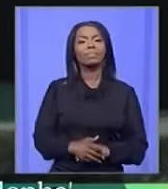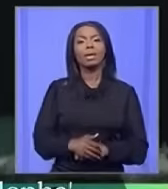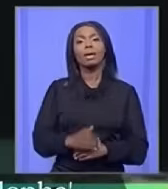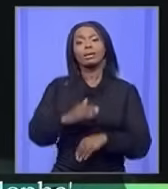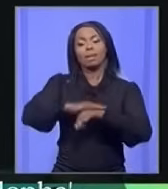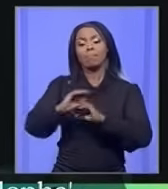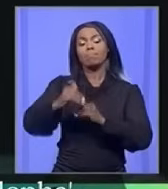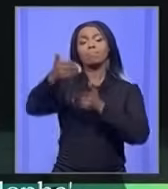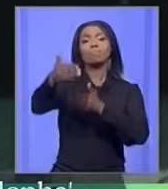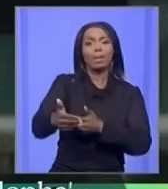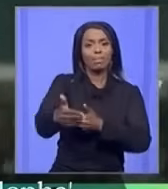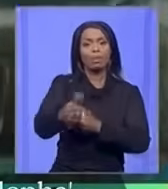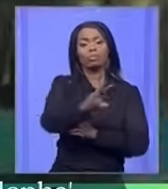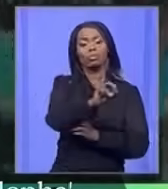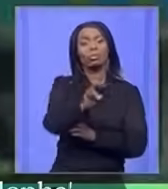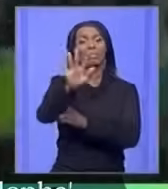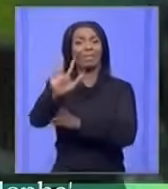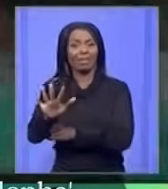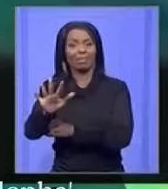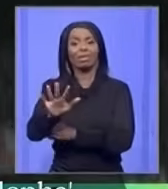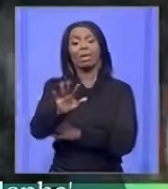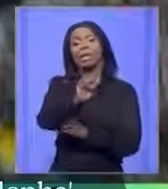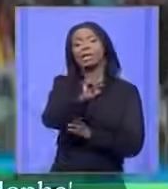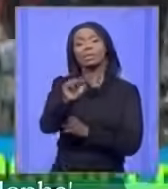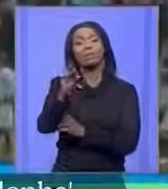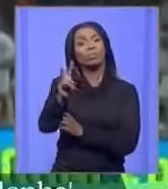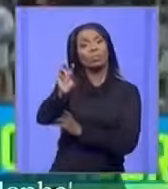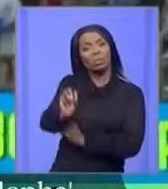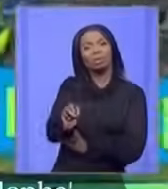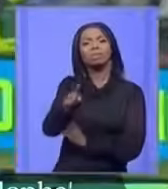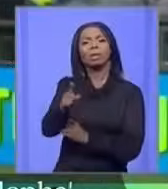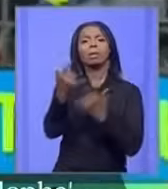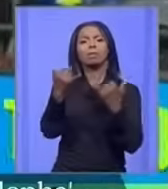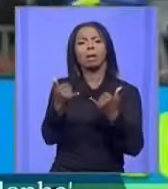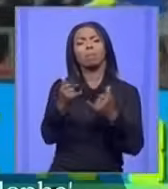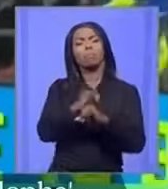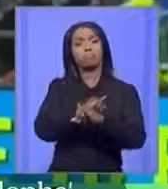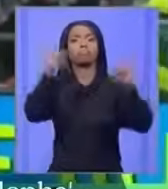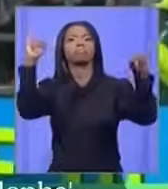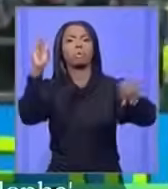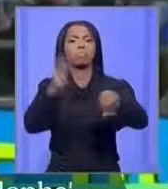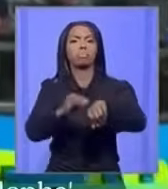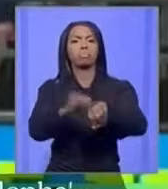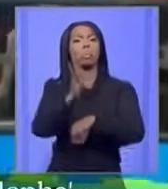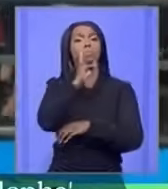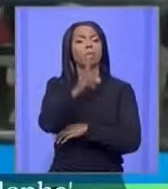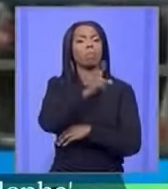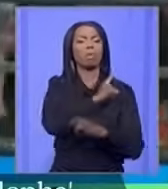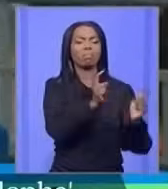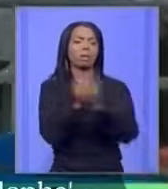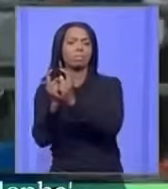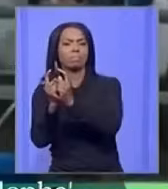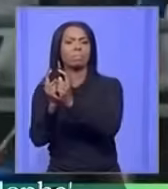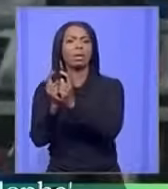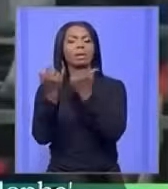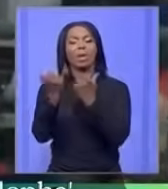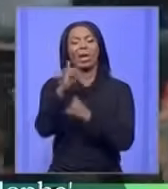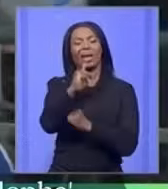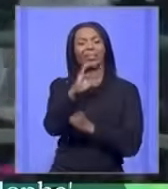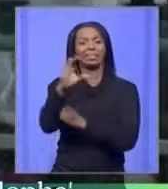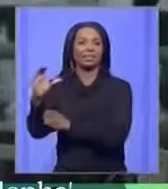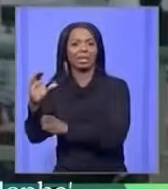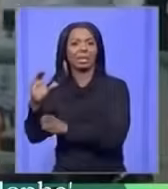ka 2025, SA20 e tlo ba le mathata a magolo ka ge e thulana le phadišano ya